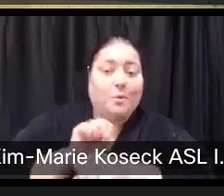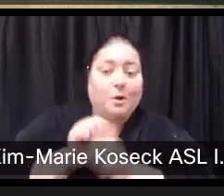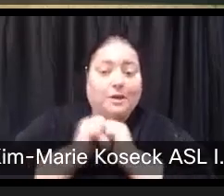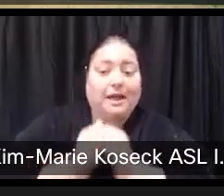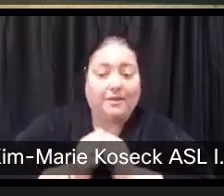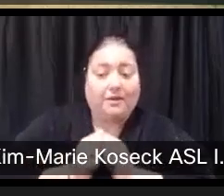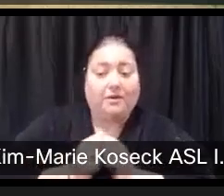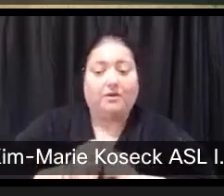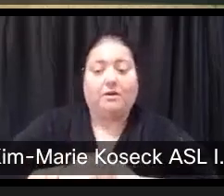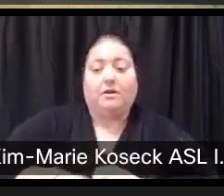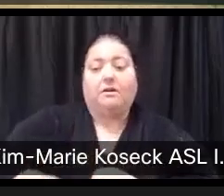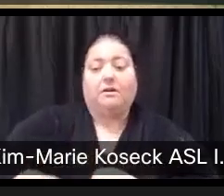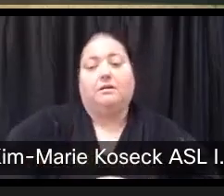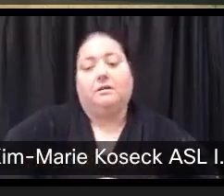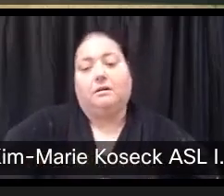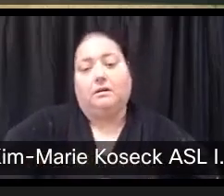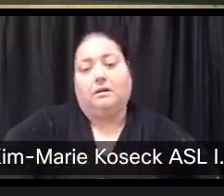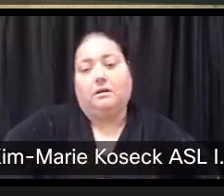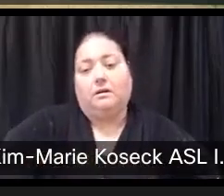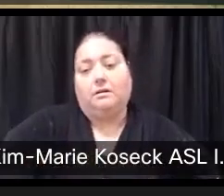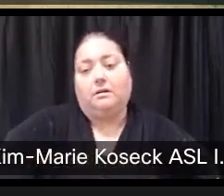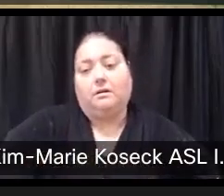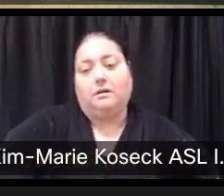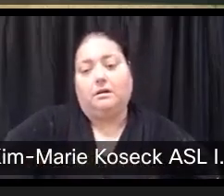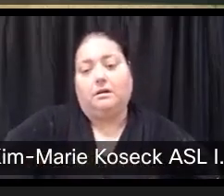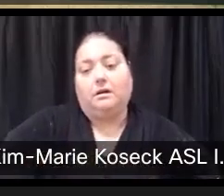too. Do great work.